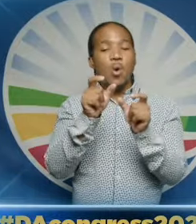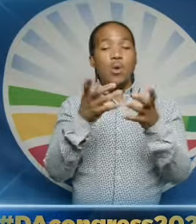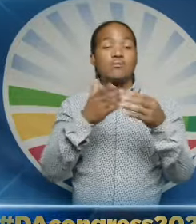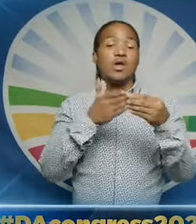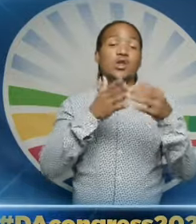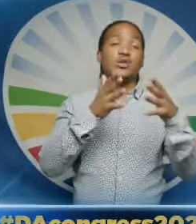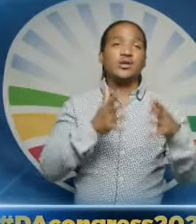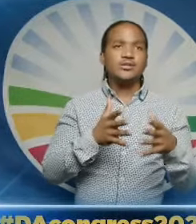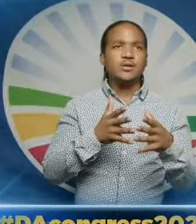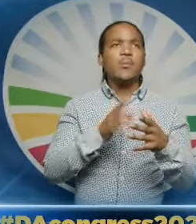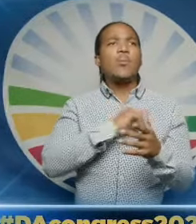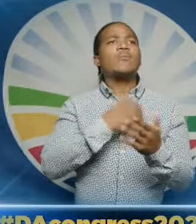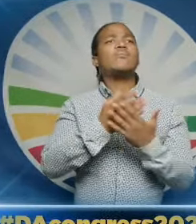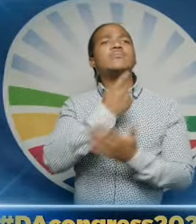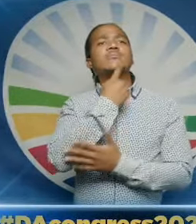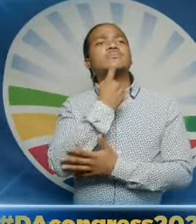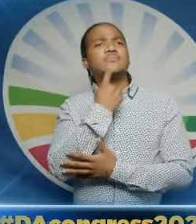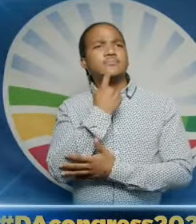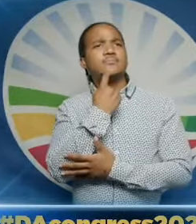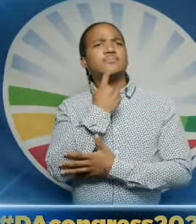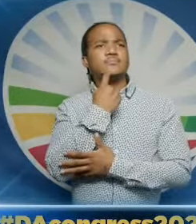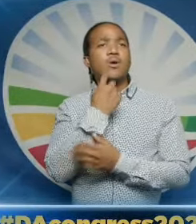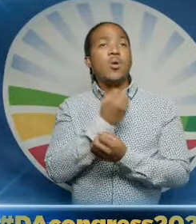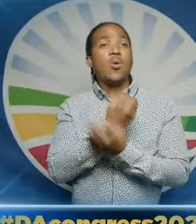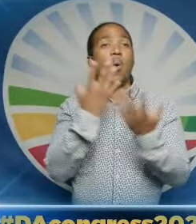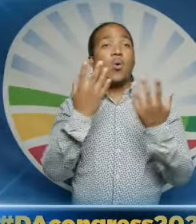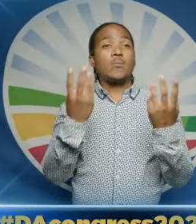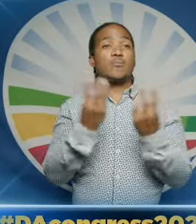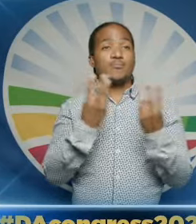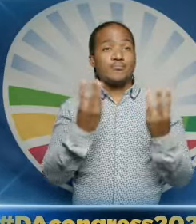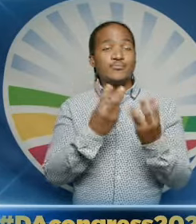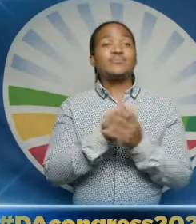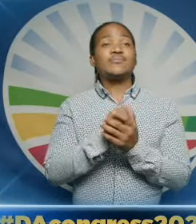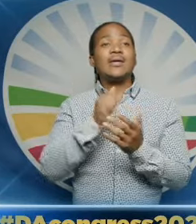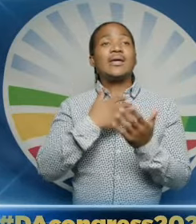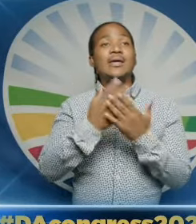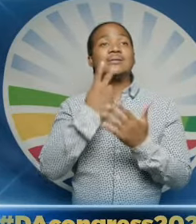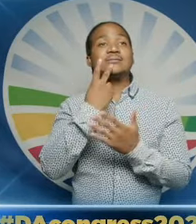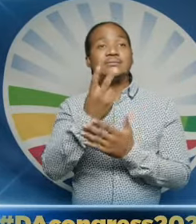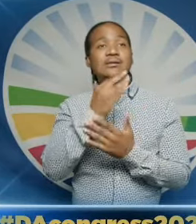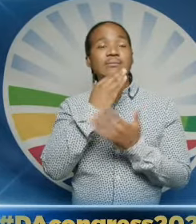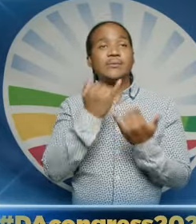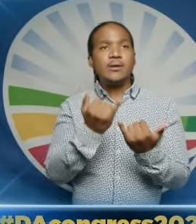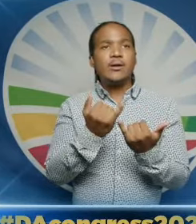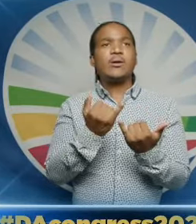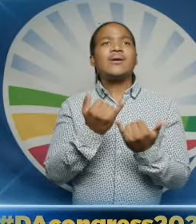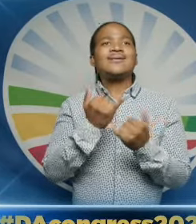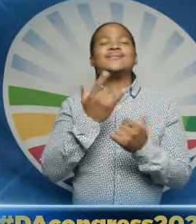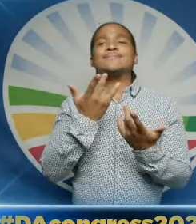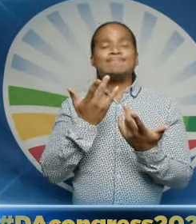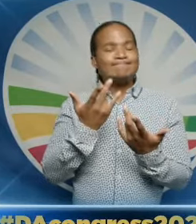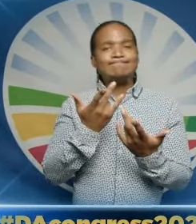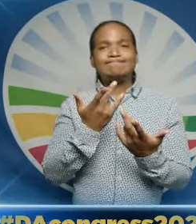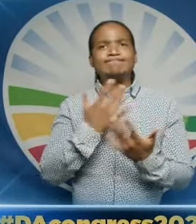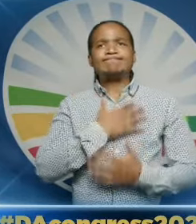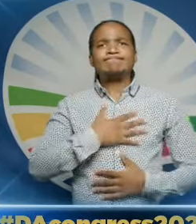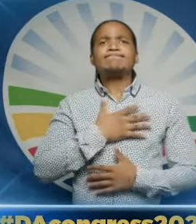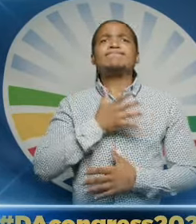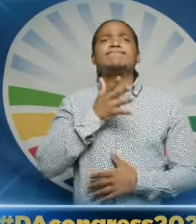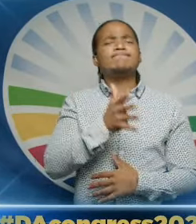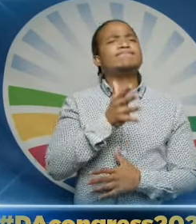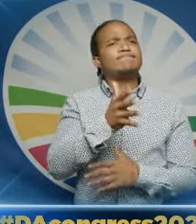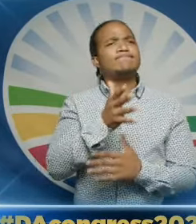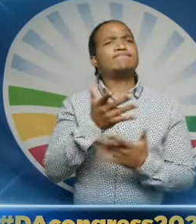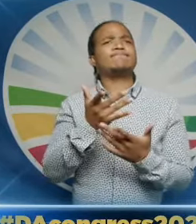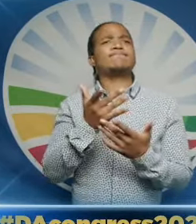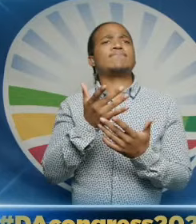something else. I think it says that a lot of people in our party now realize we're on the brink of doing something really special next year, and they